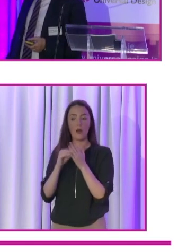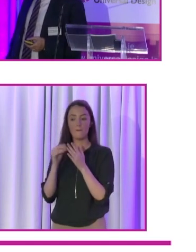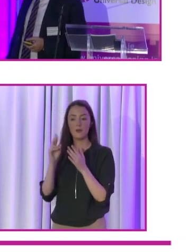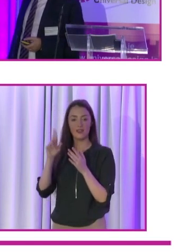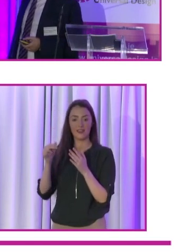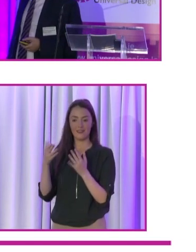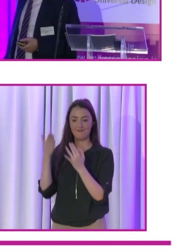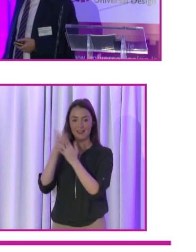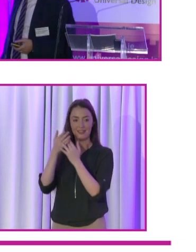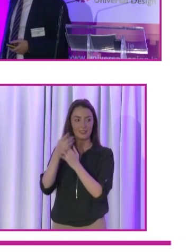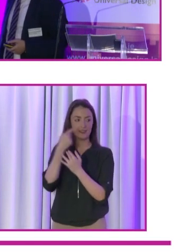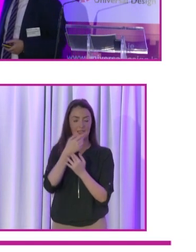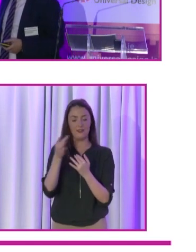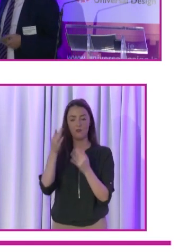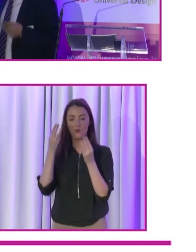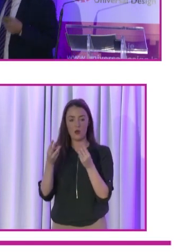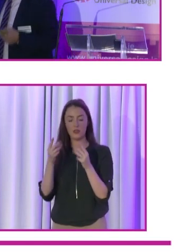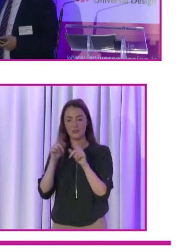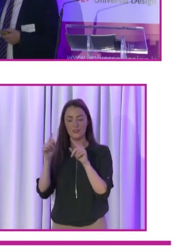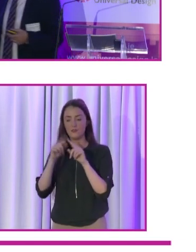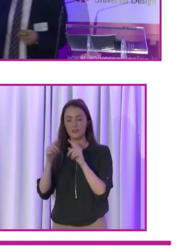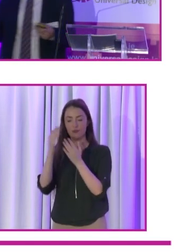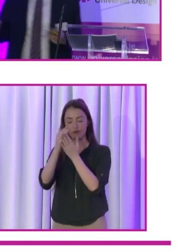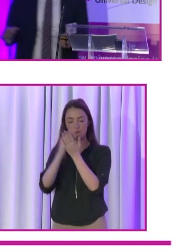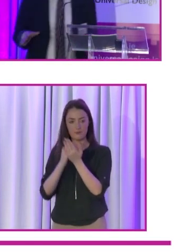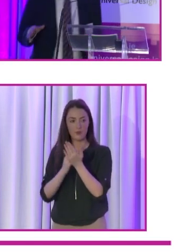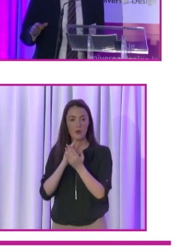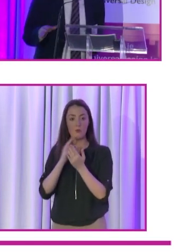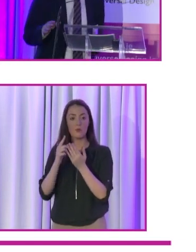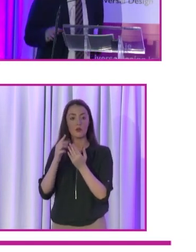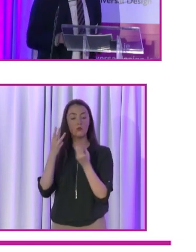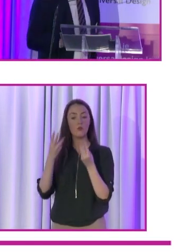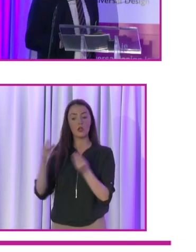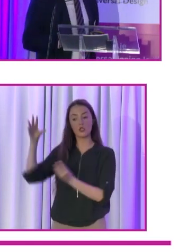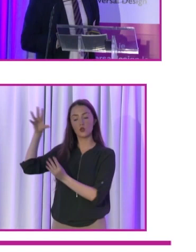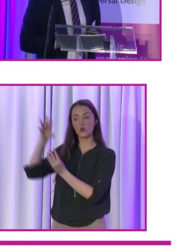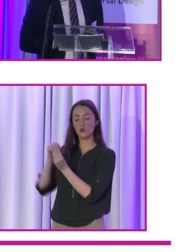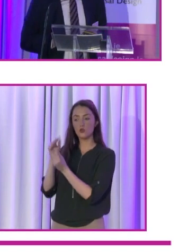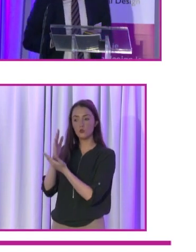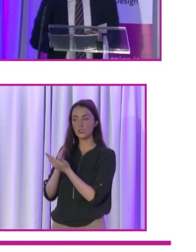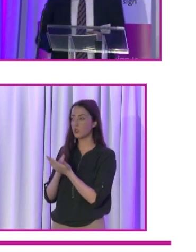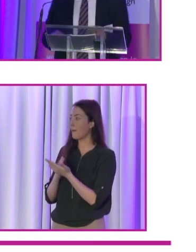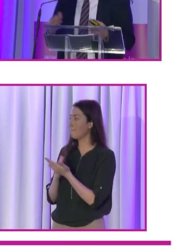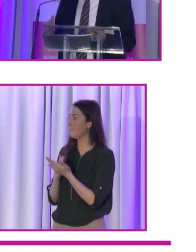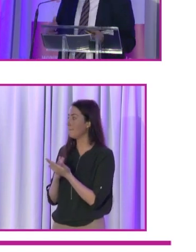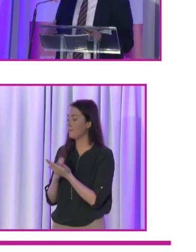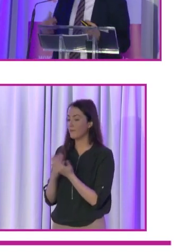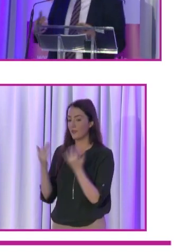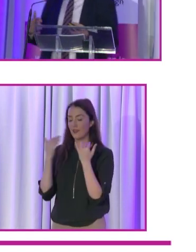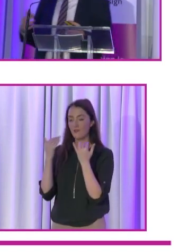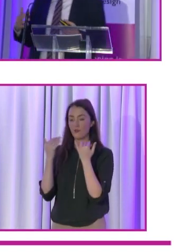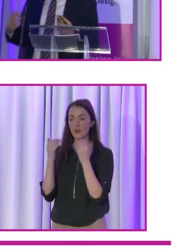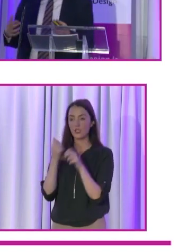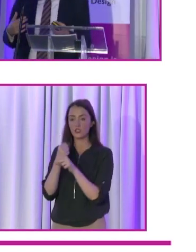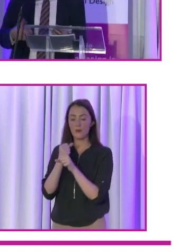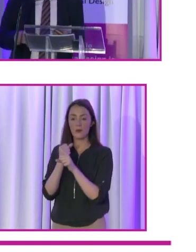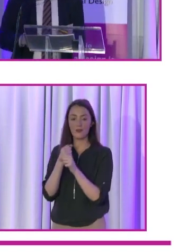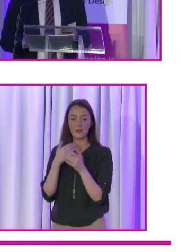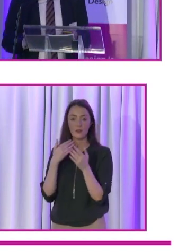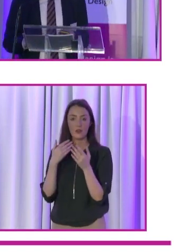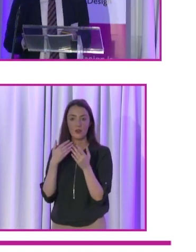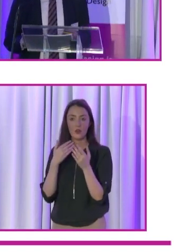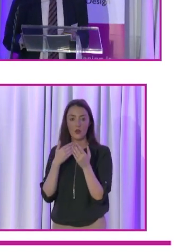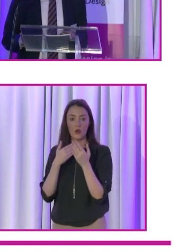in different accessible formats as well. But I wanted to just conclude with some information about what's